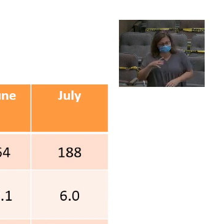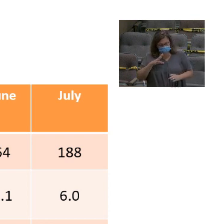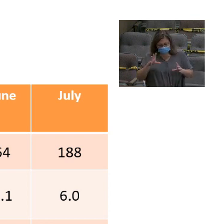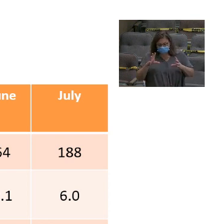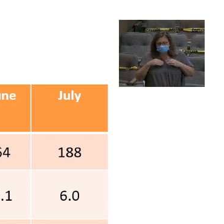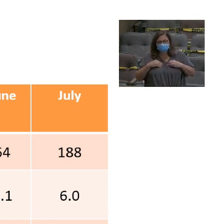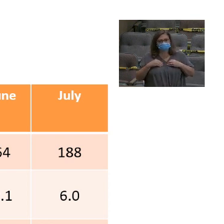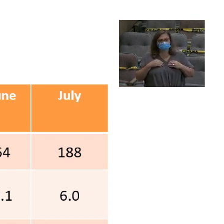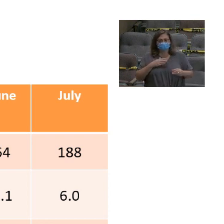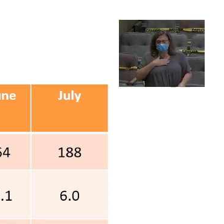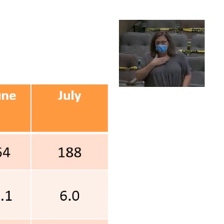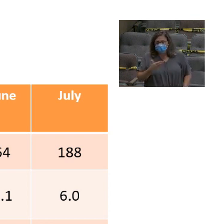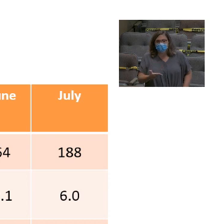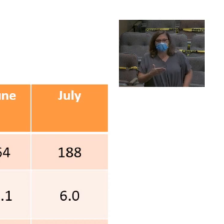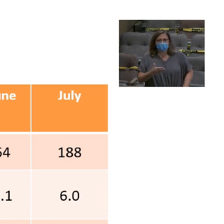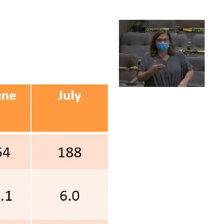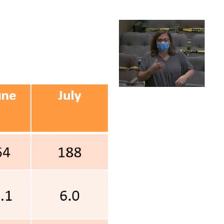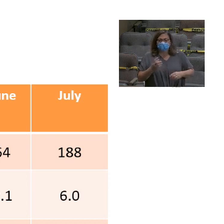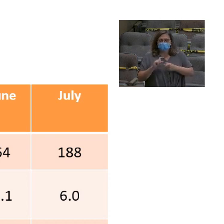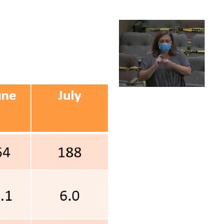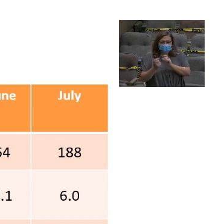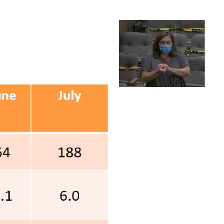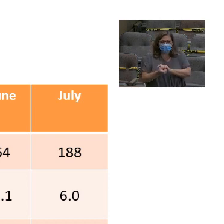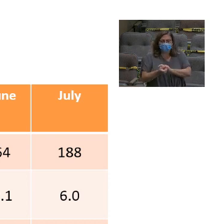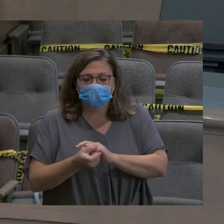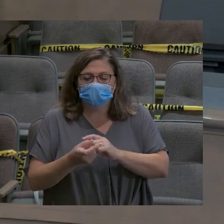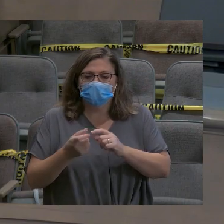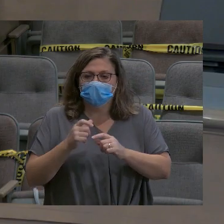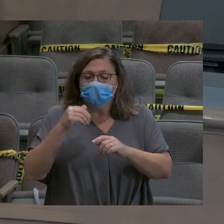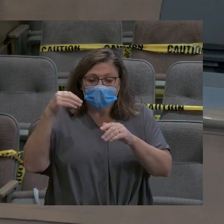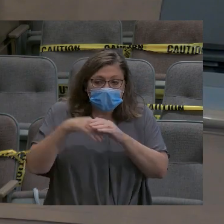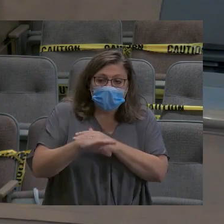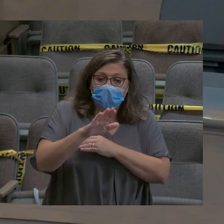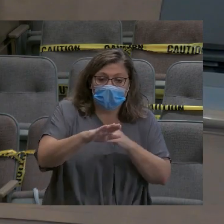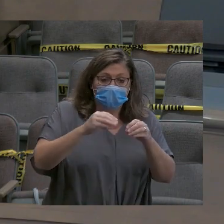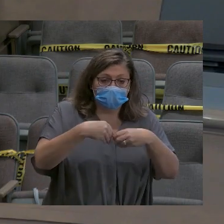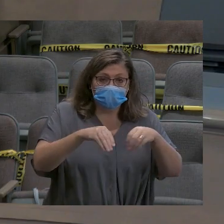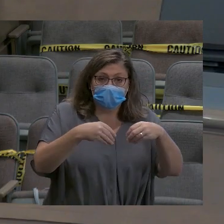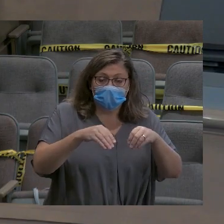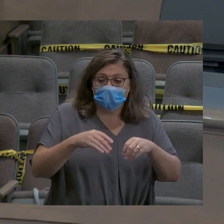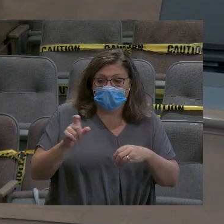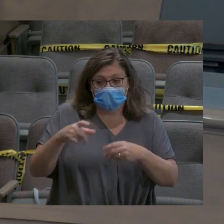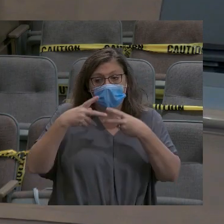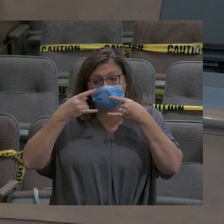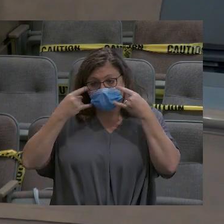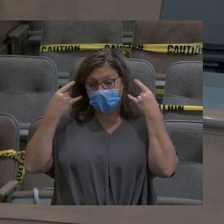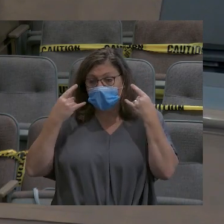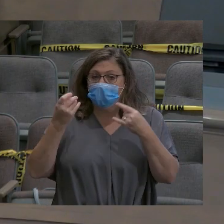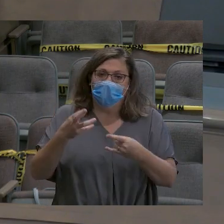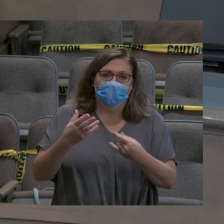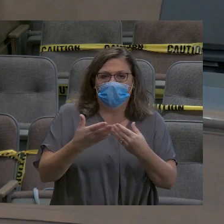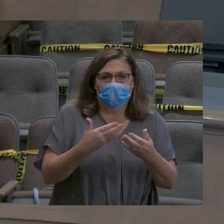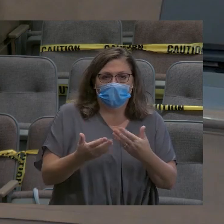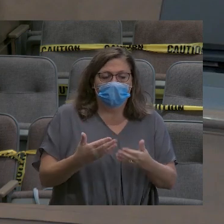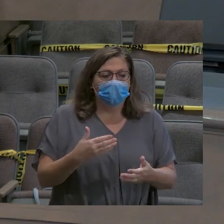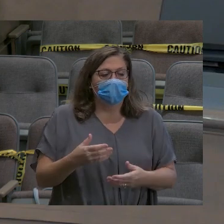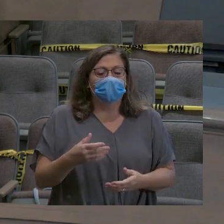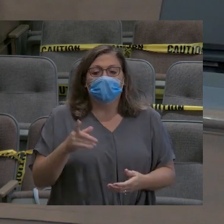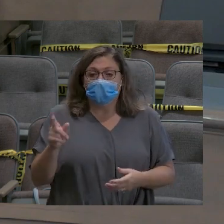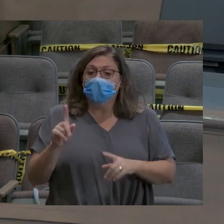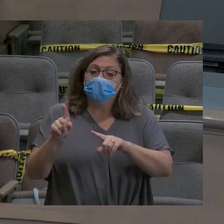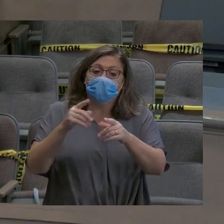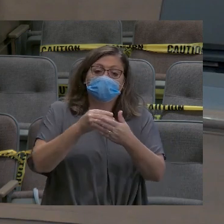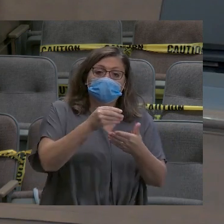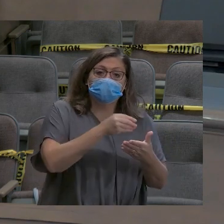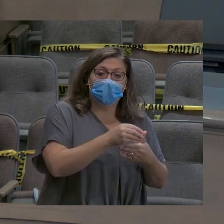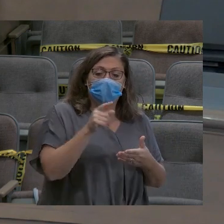standards of how they're going to allow people to come into their stores, how they're going to allow them to continue to do business, to shop, to do